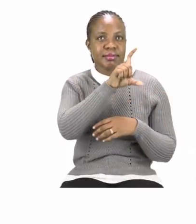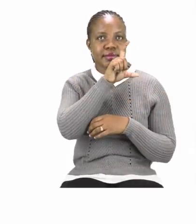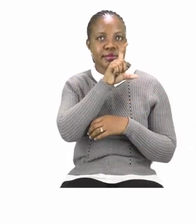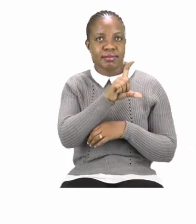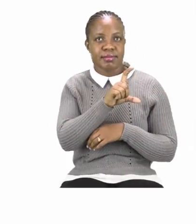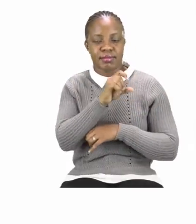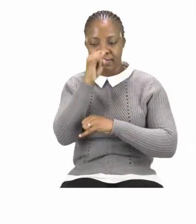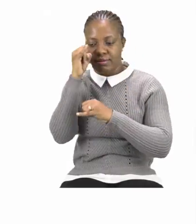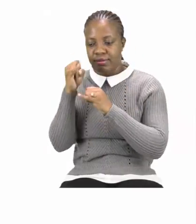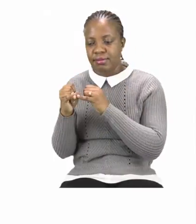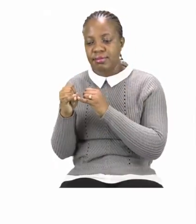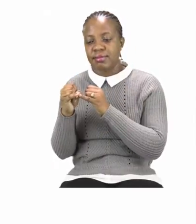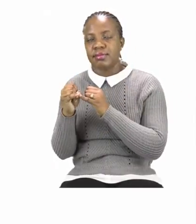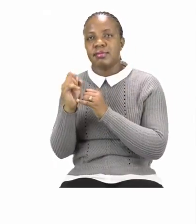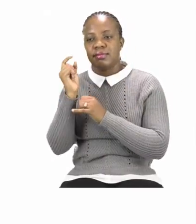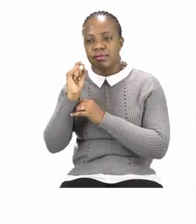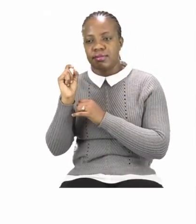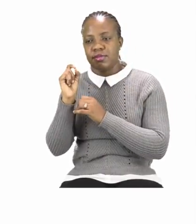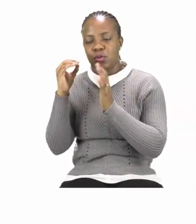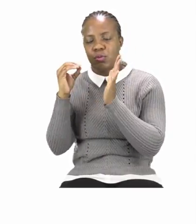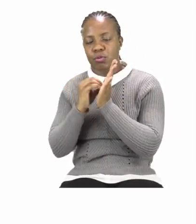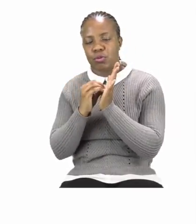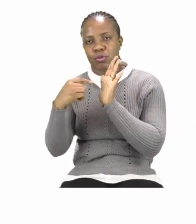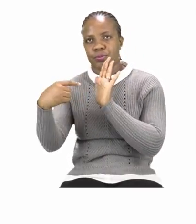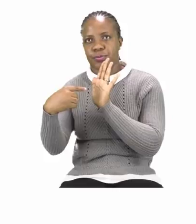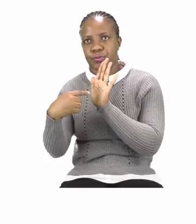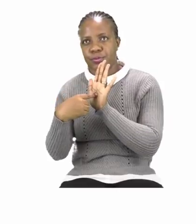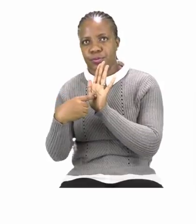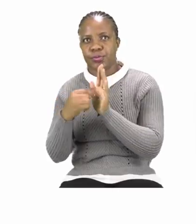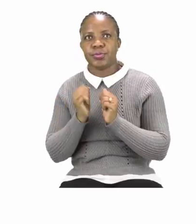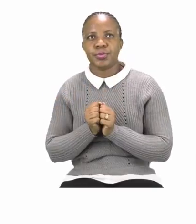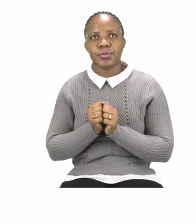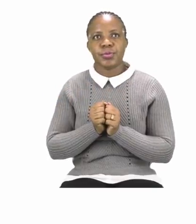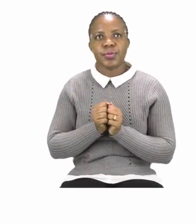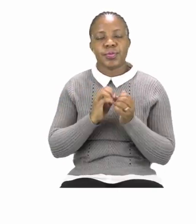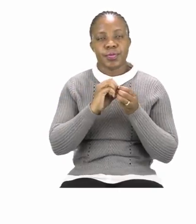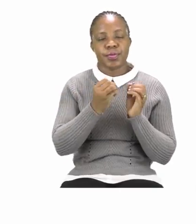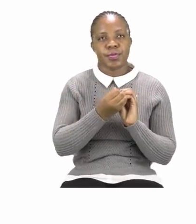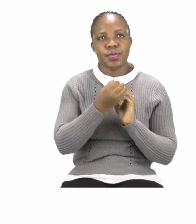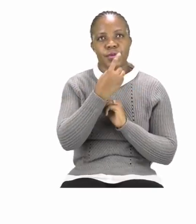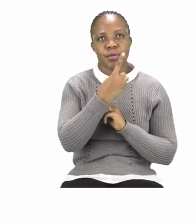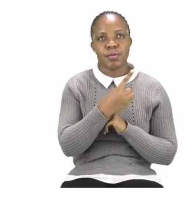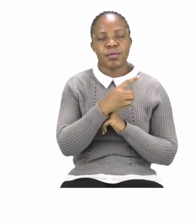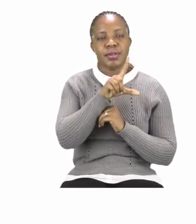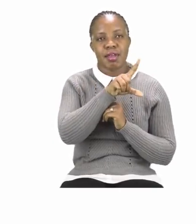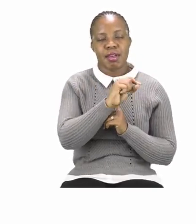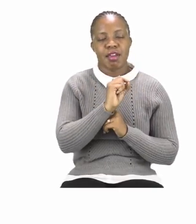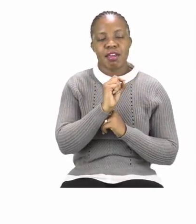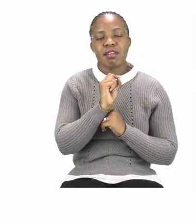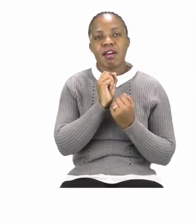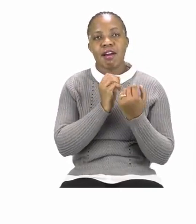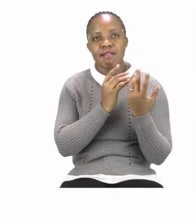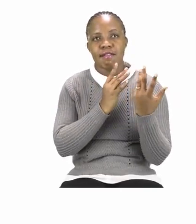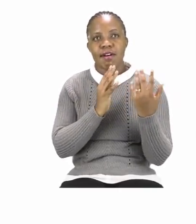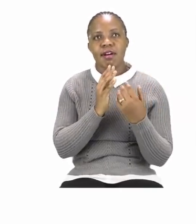1 says, the fireman saved the cat from the